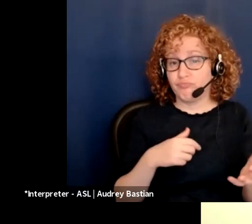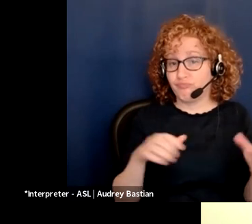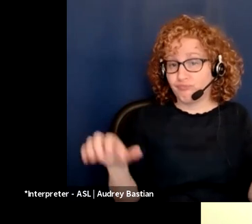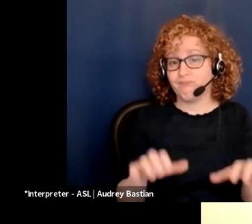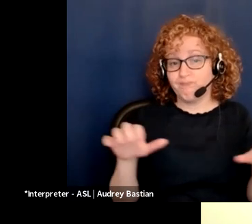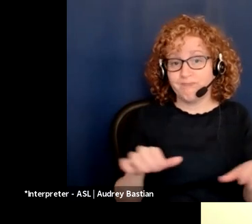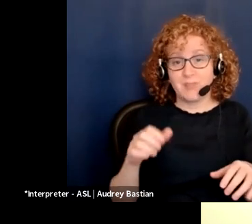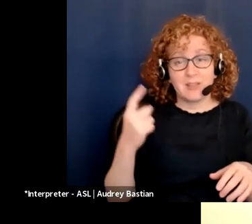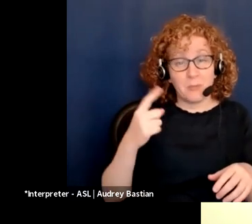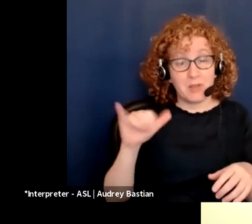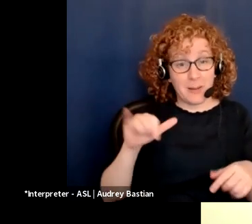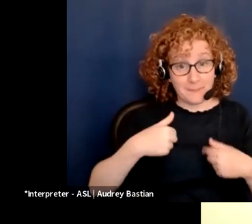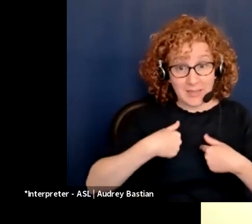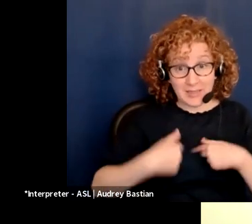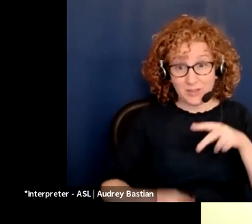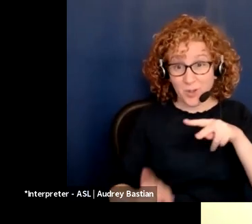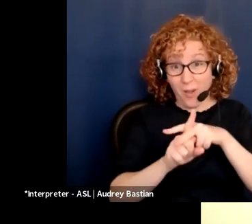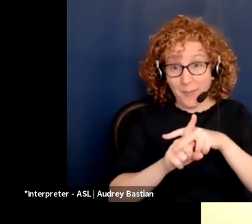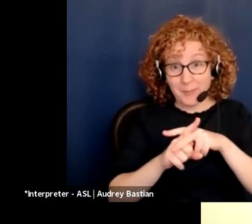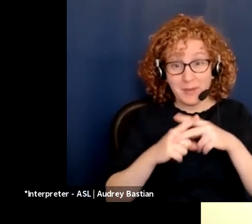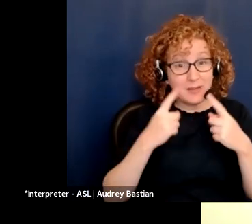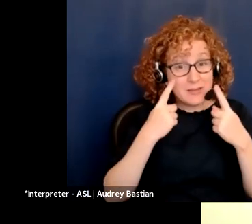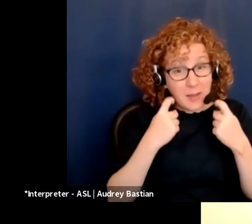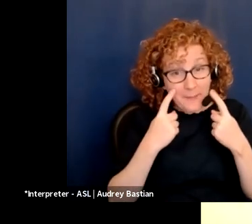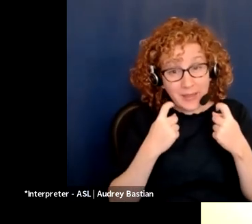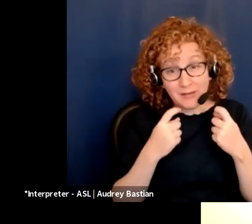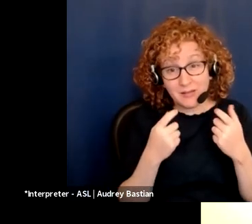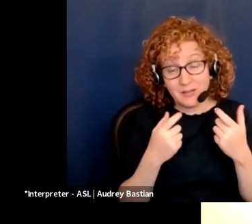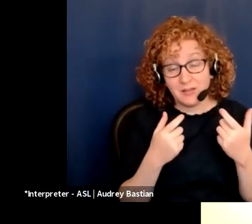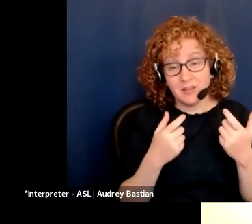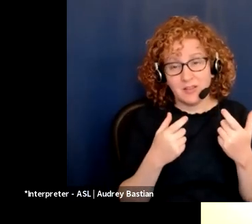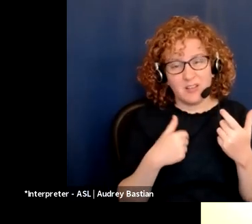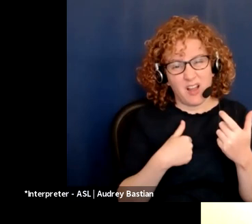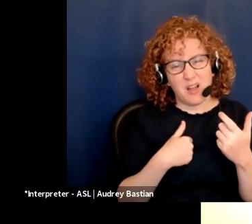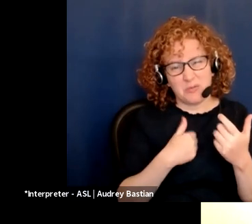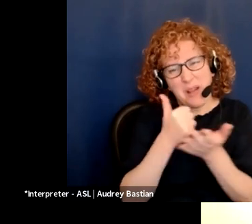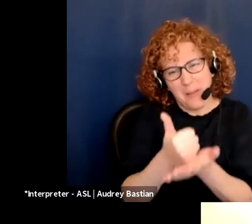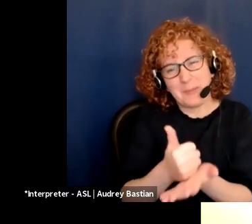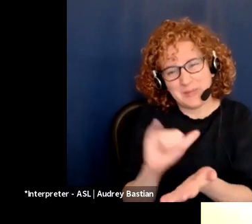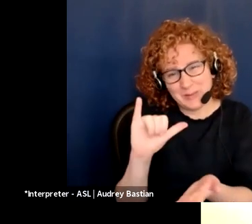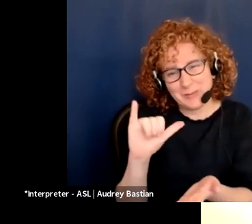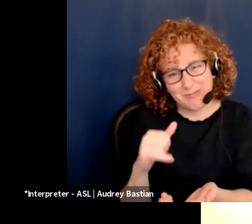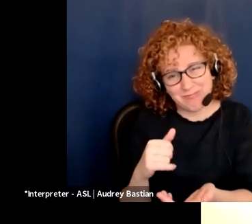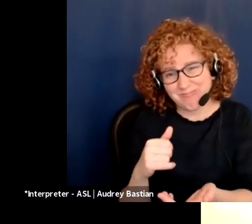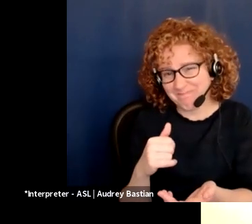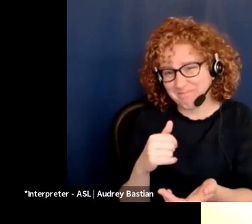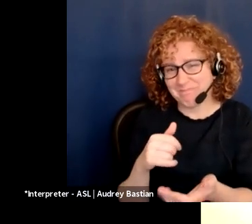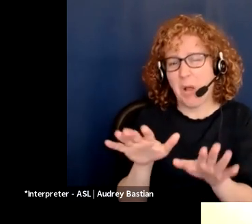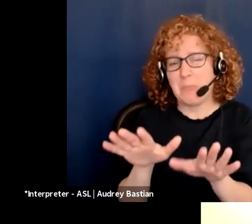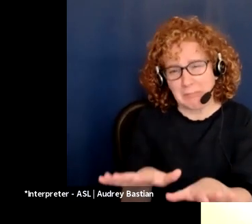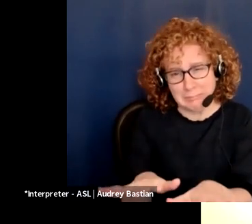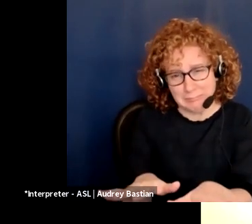if someone like me showed up sobbing on my doorstep, I would do a lot to like get them to calm down